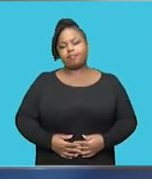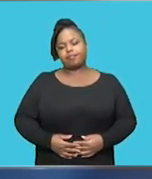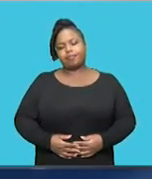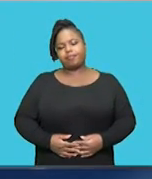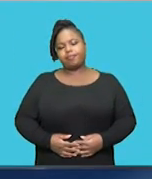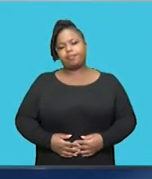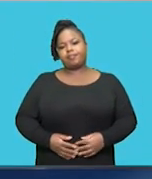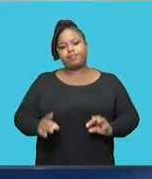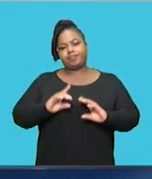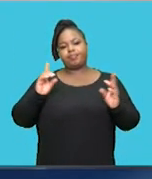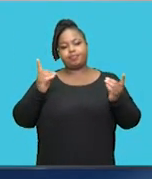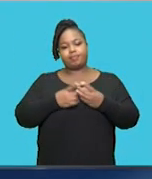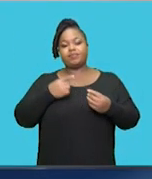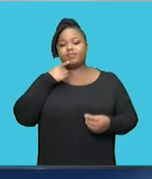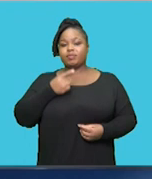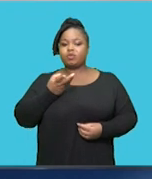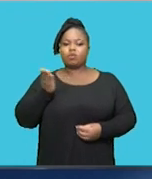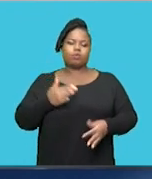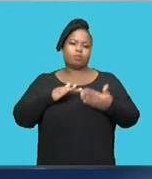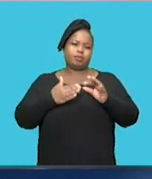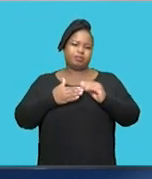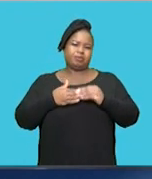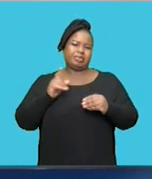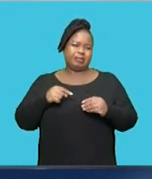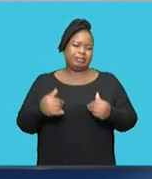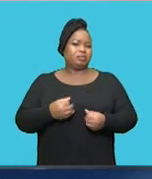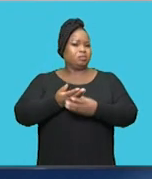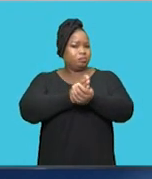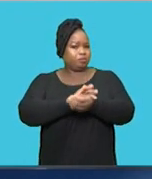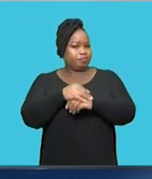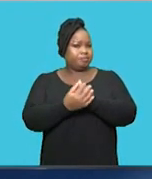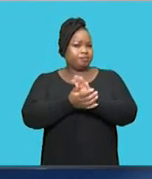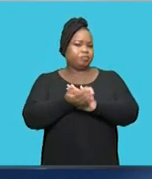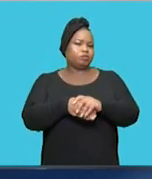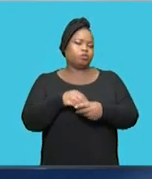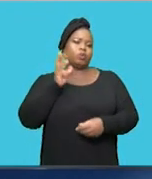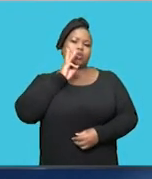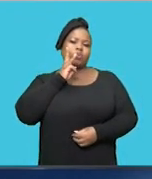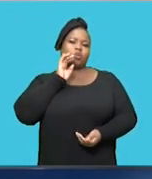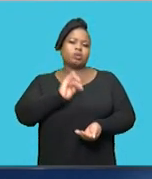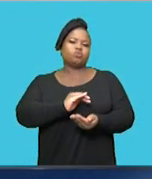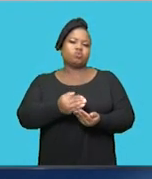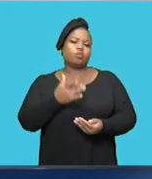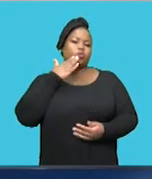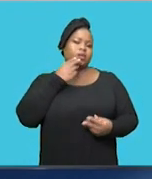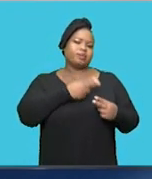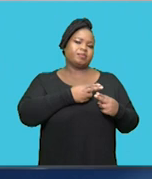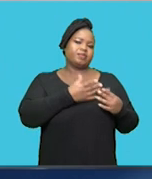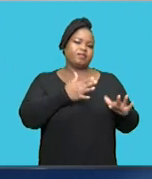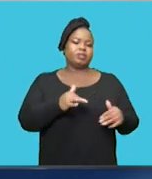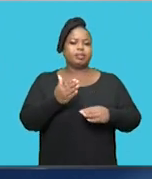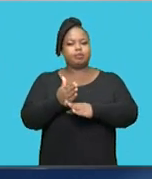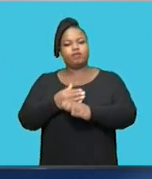le ipiletsa ho ba ahi ho pheleng ka tlhweko ho hlapeng matsoho ka metsi le sesepa ha ba etswa matlwaneng le pele